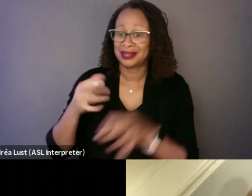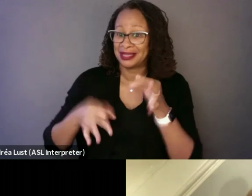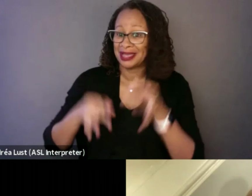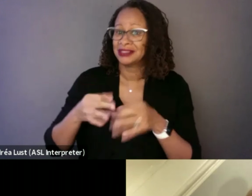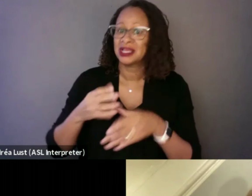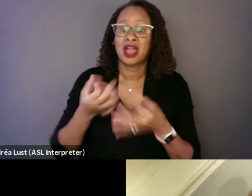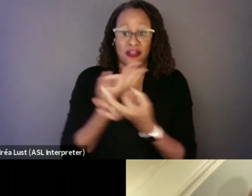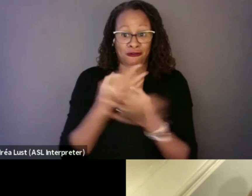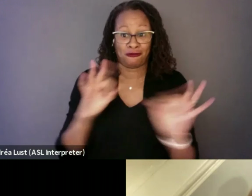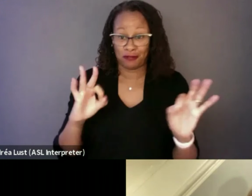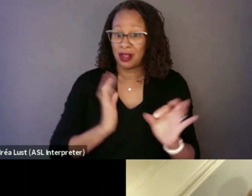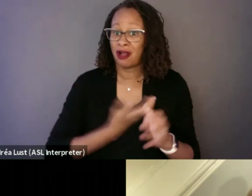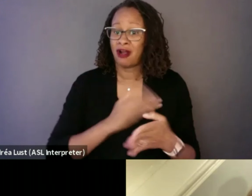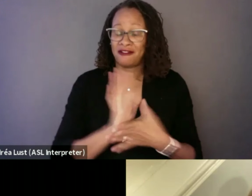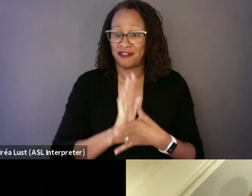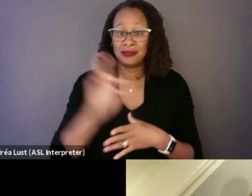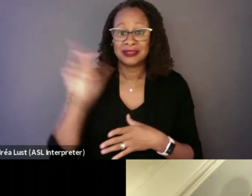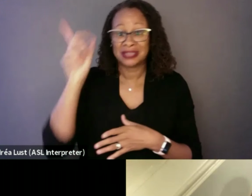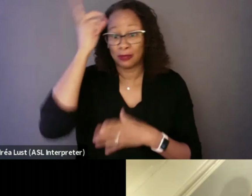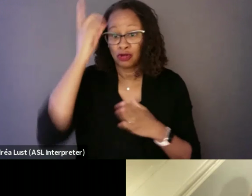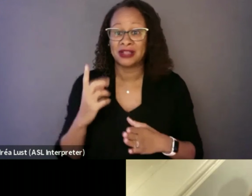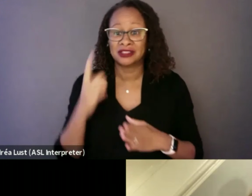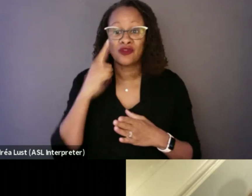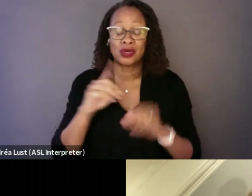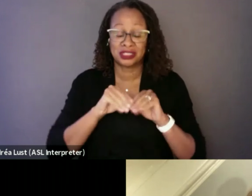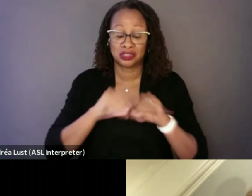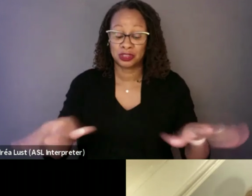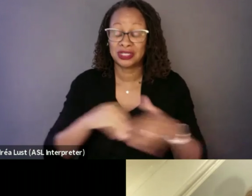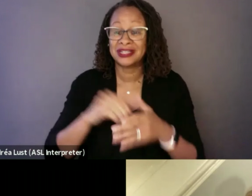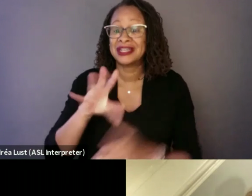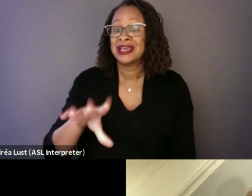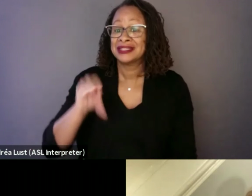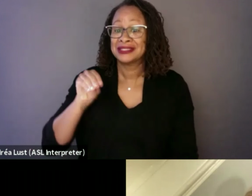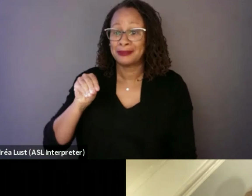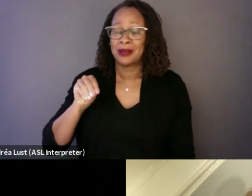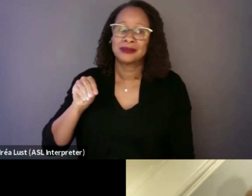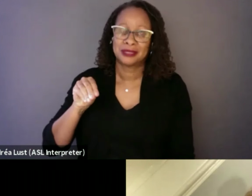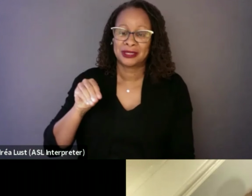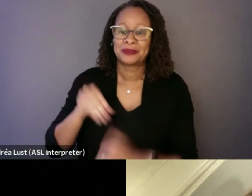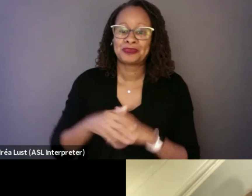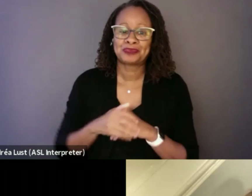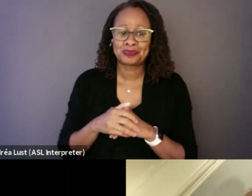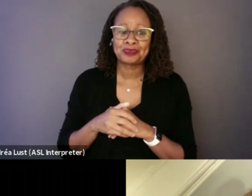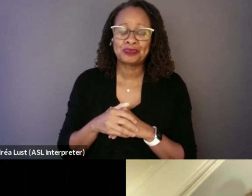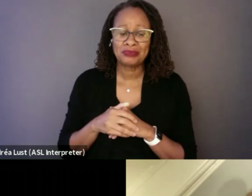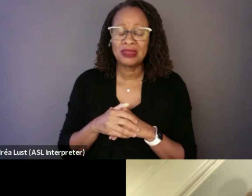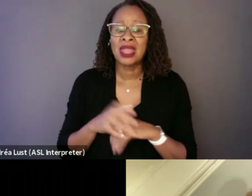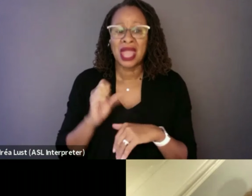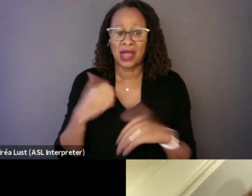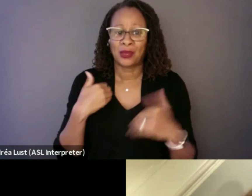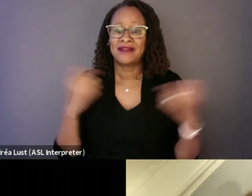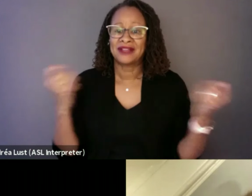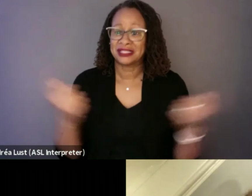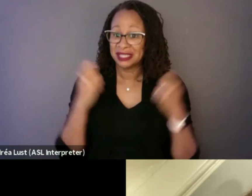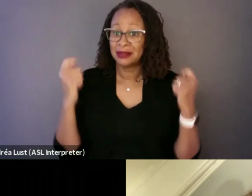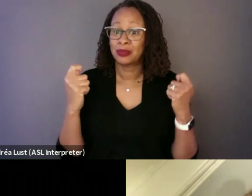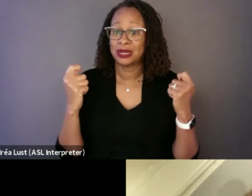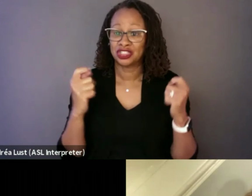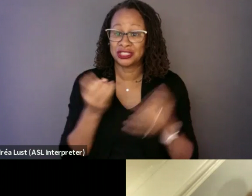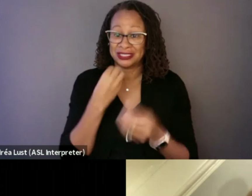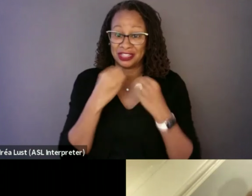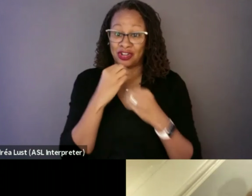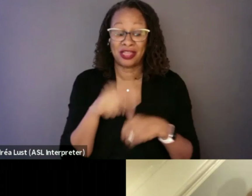film for distribution in Zimbabwe. And we had a small celebration dinner with the protagonist of my first film. And they then said,